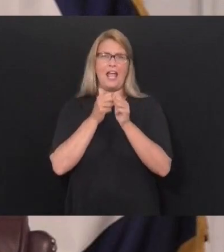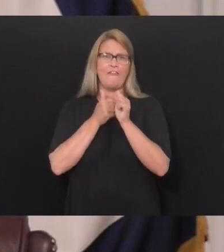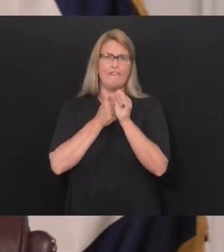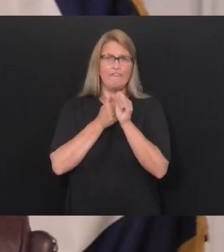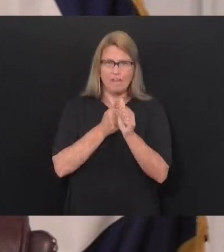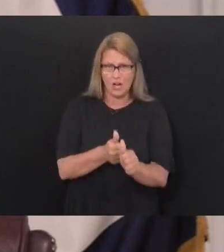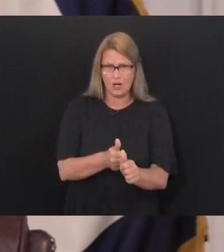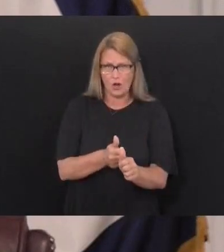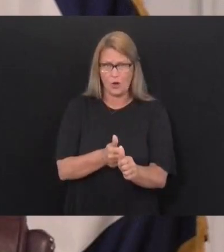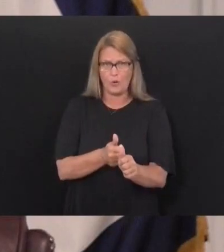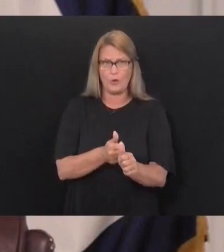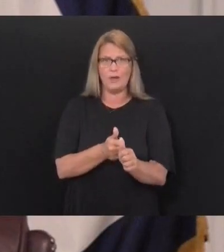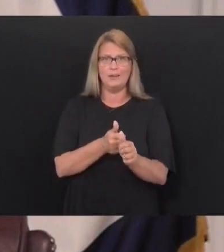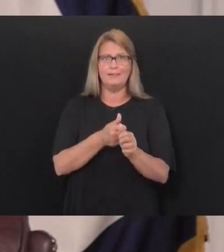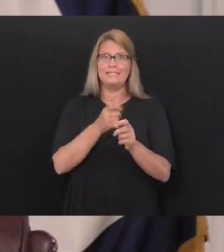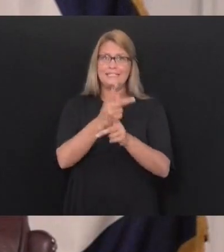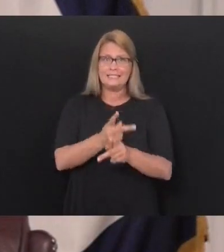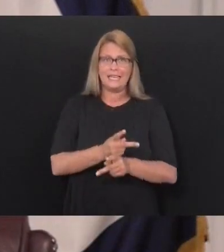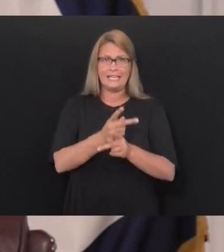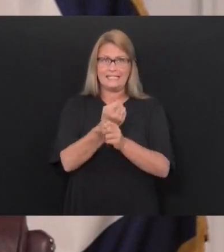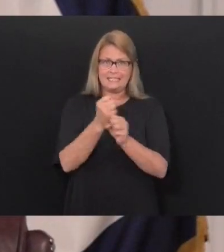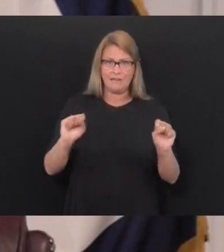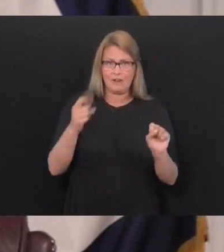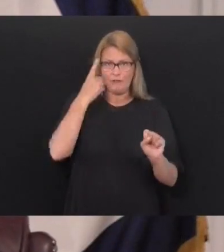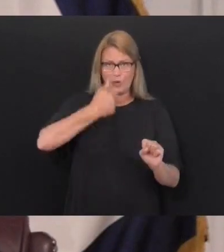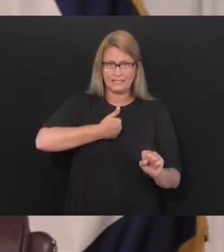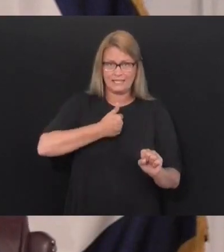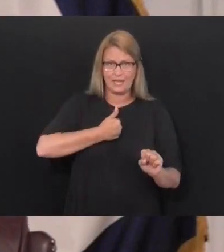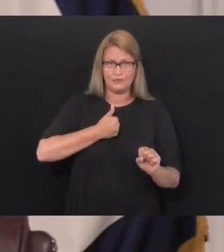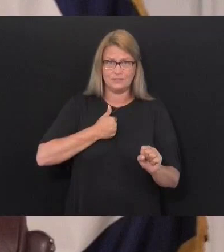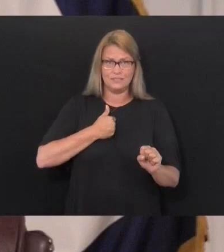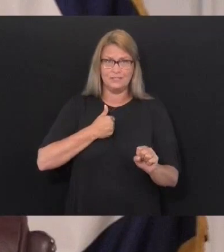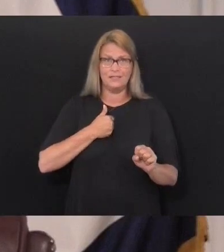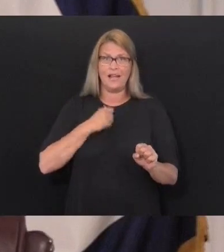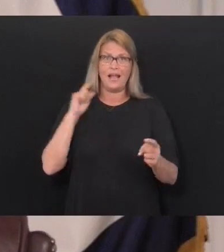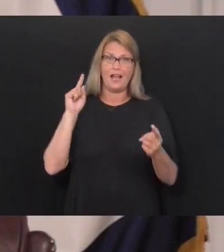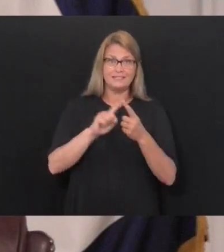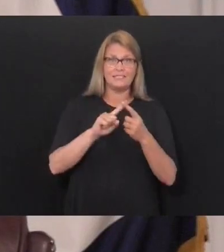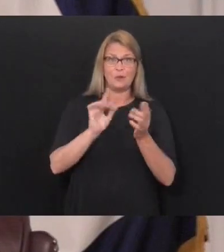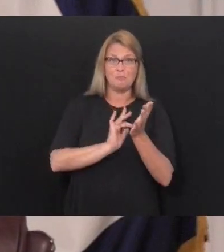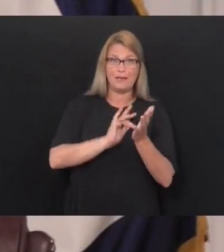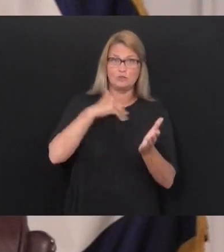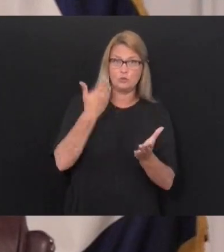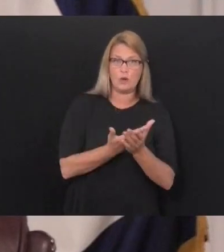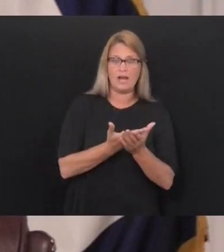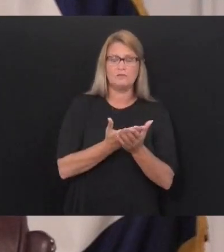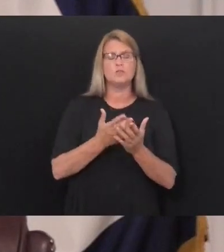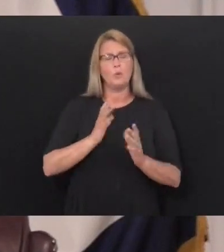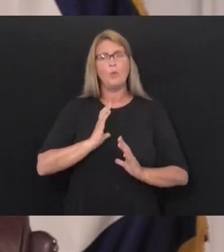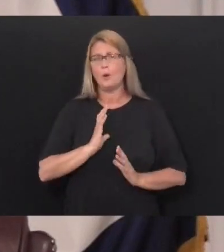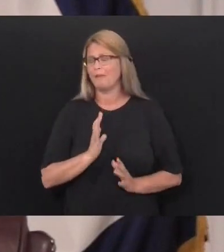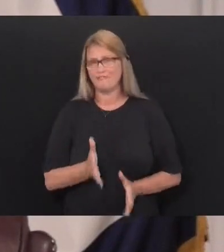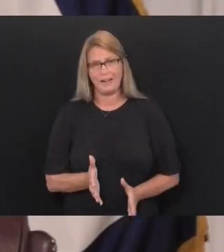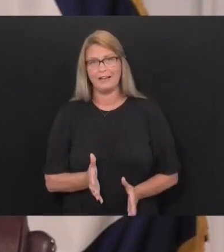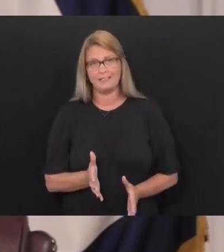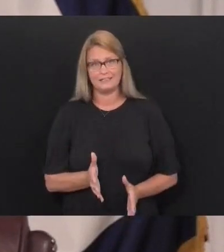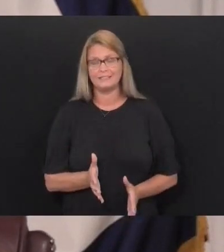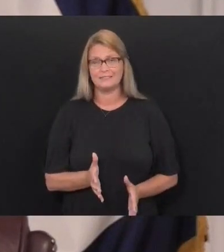fans only or family or teams only, certainly we'll be able to do that.